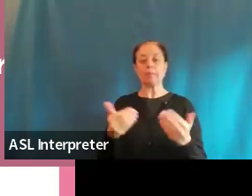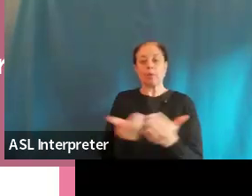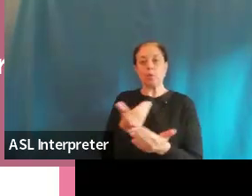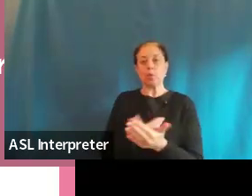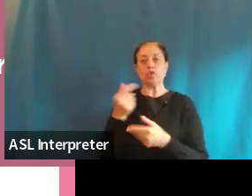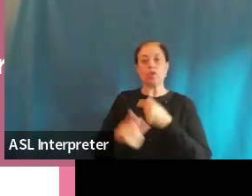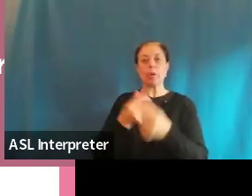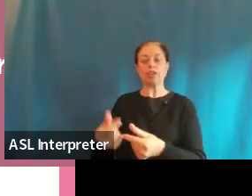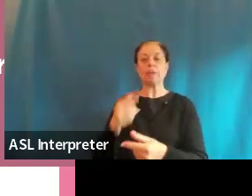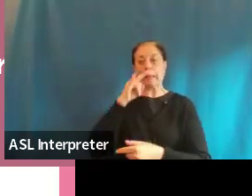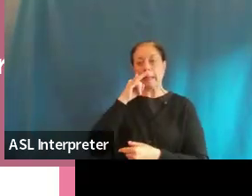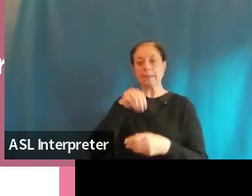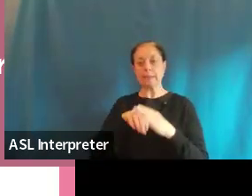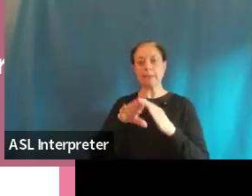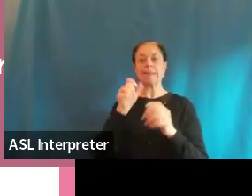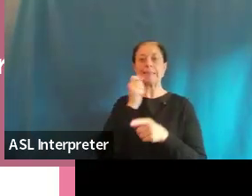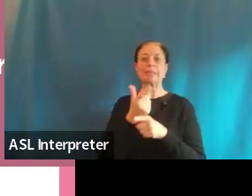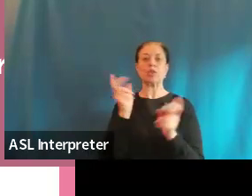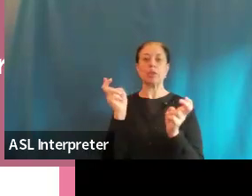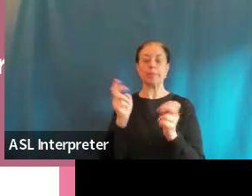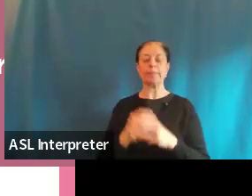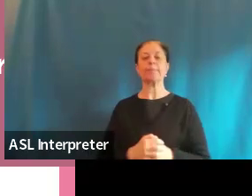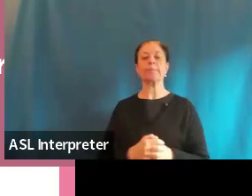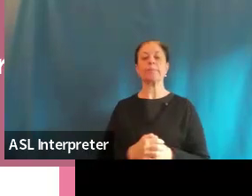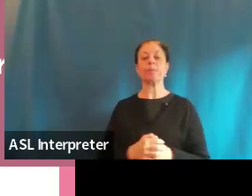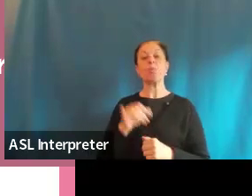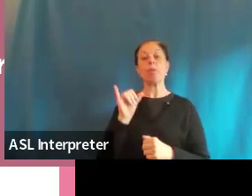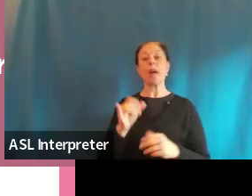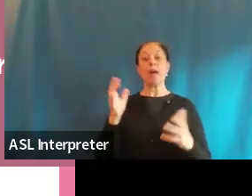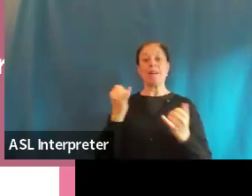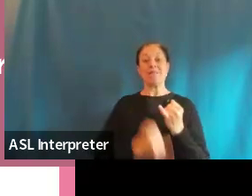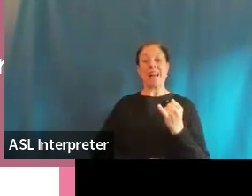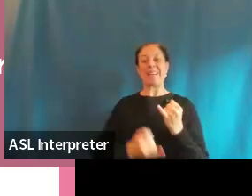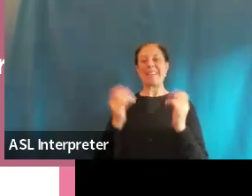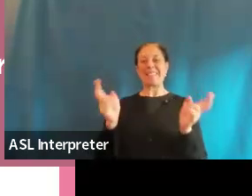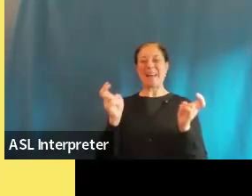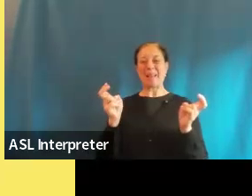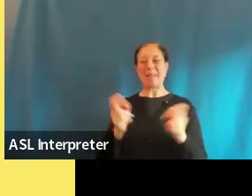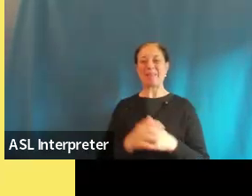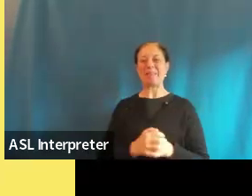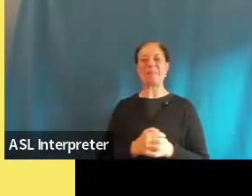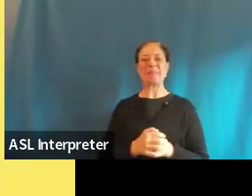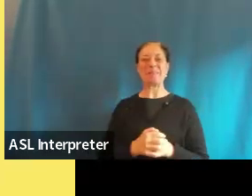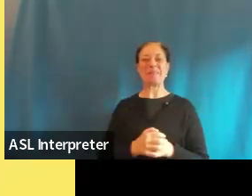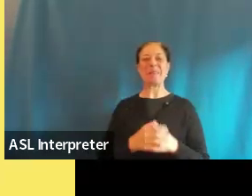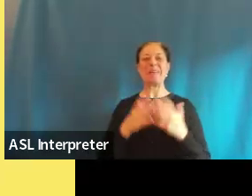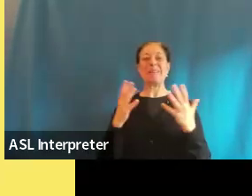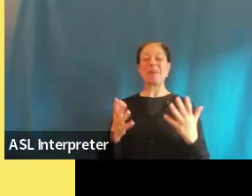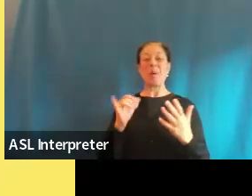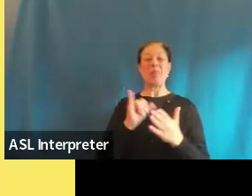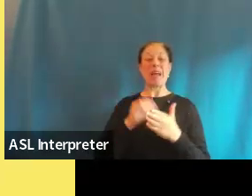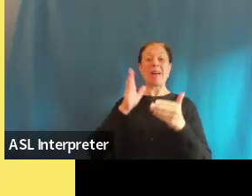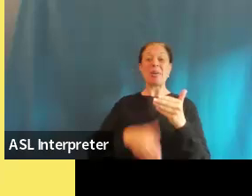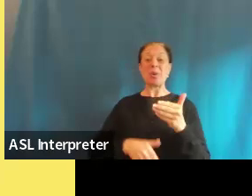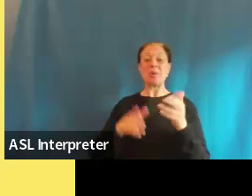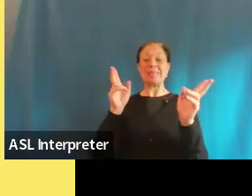generation of kids into the sisterhood. And with that, that was our final title. So that concludes our